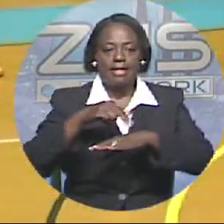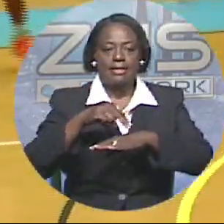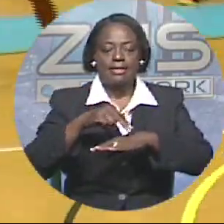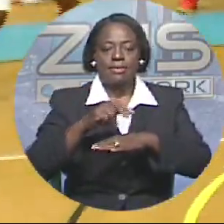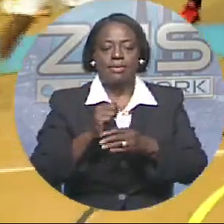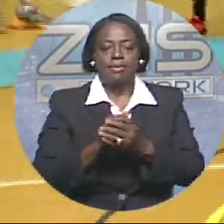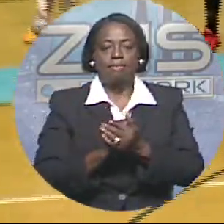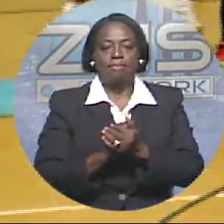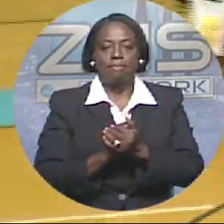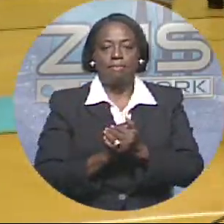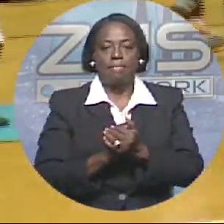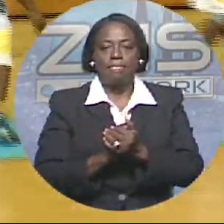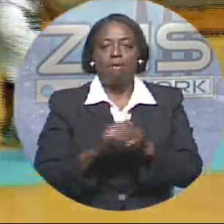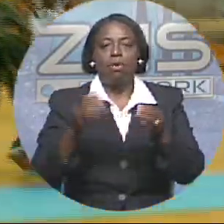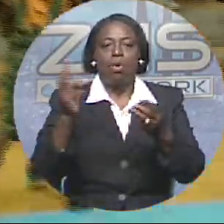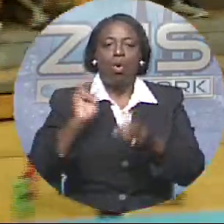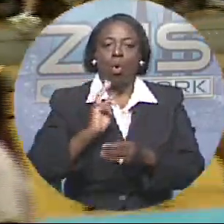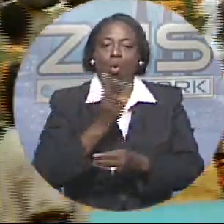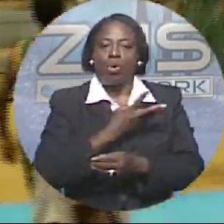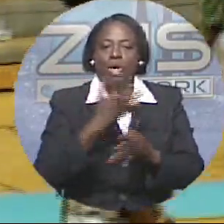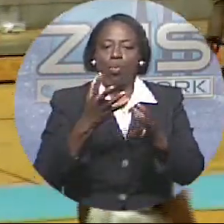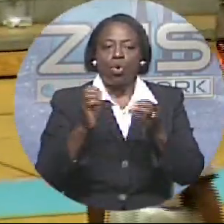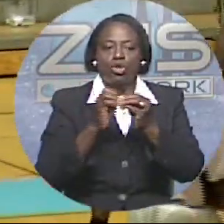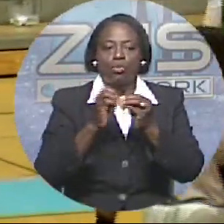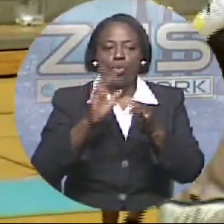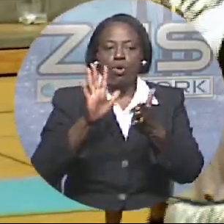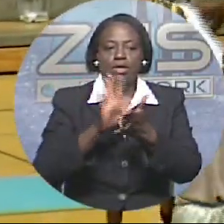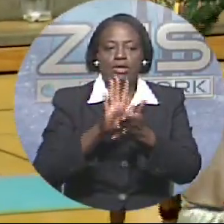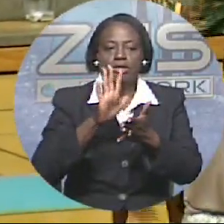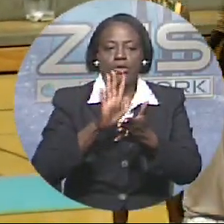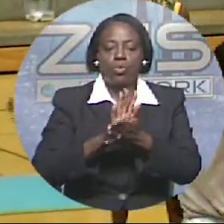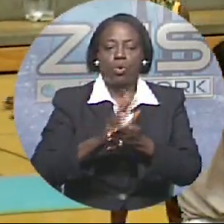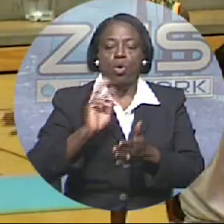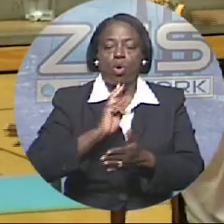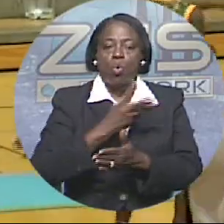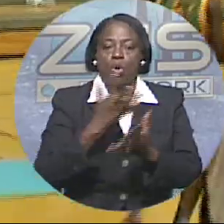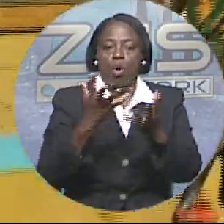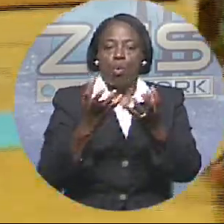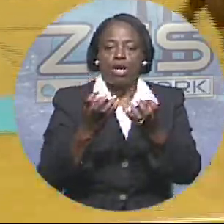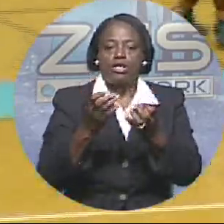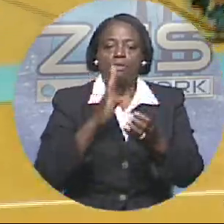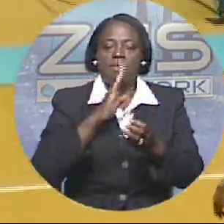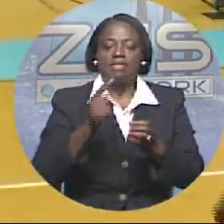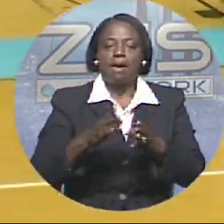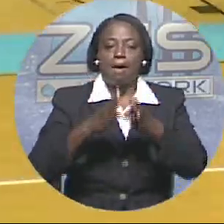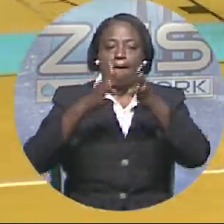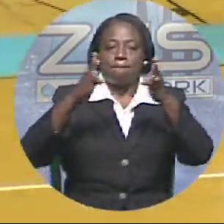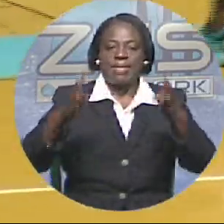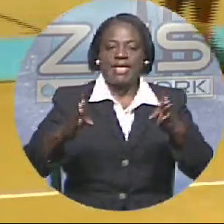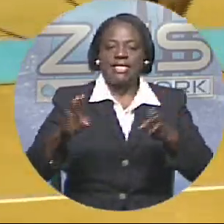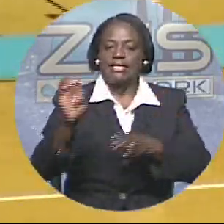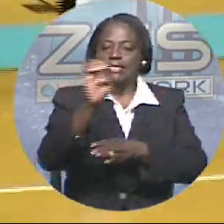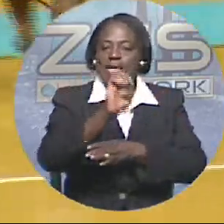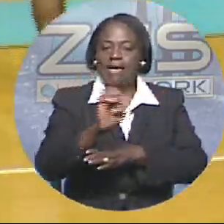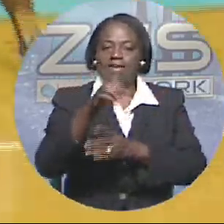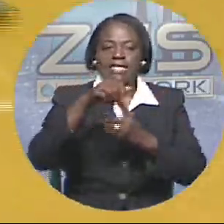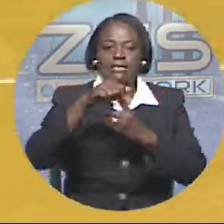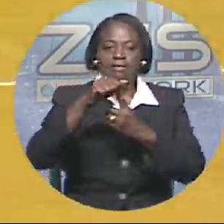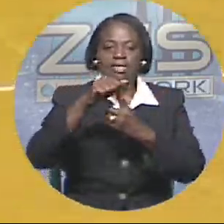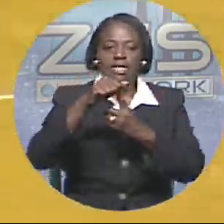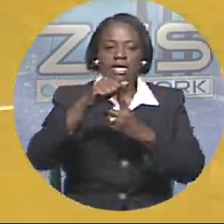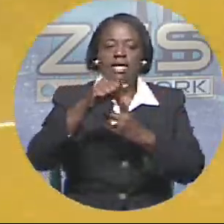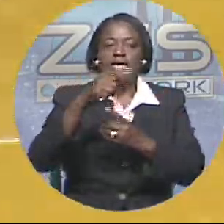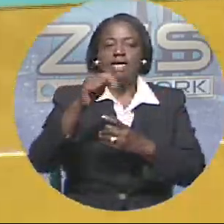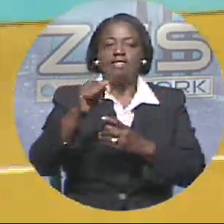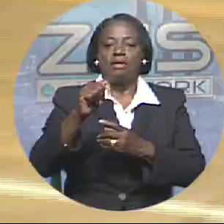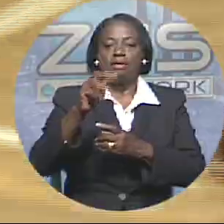place to be. And we want more schools. We want this to be the biggest ever, especially in the new division that we brought out last year. We brought out the mini junior division, that's